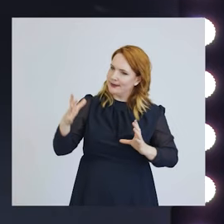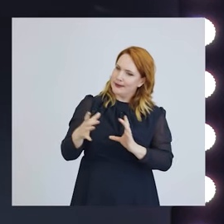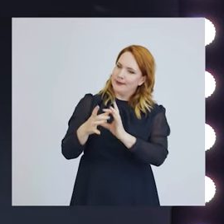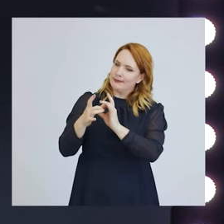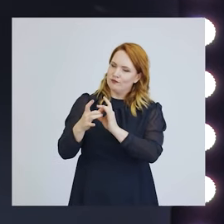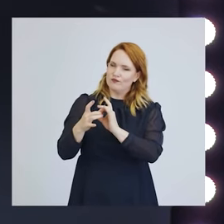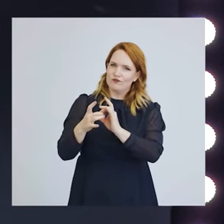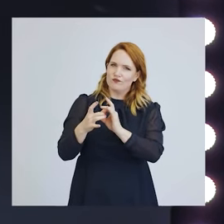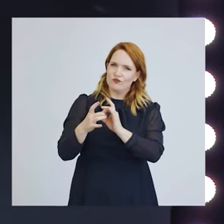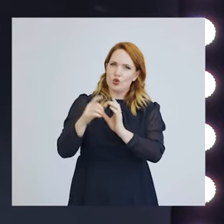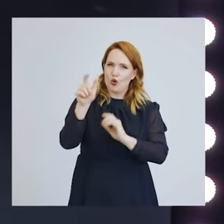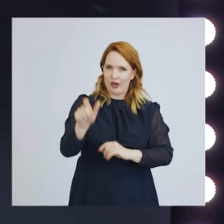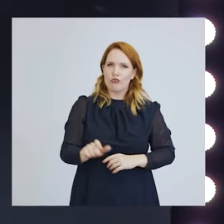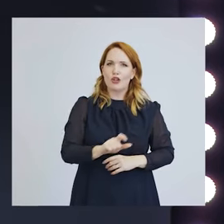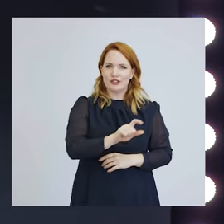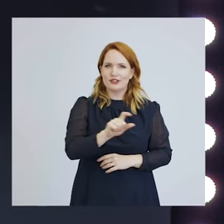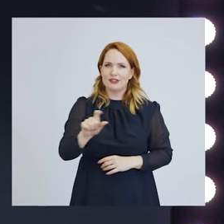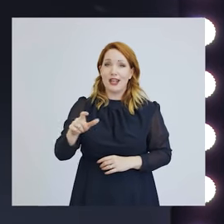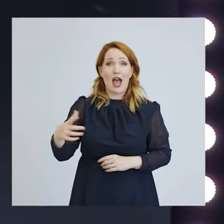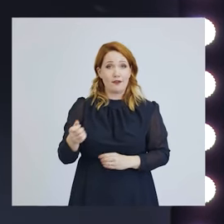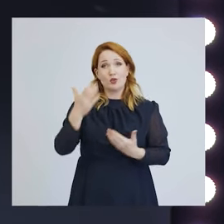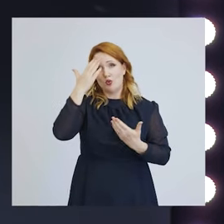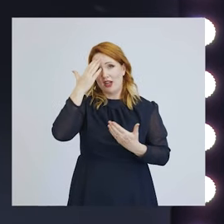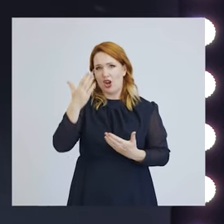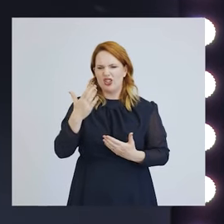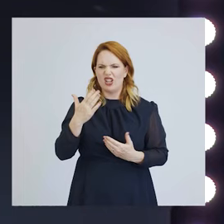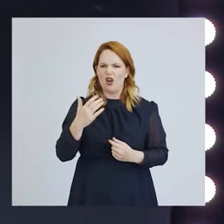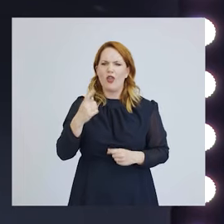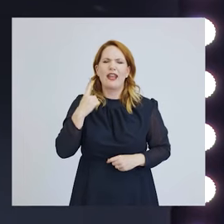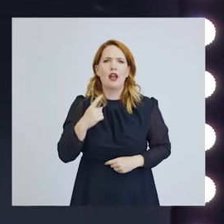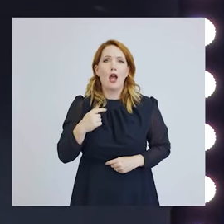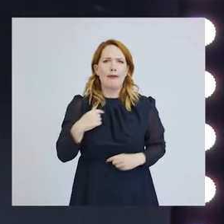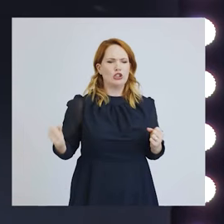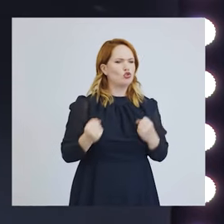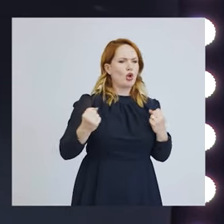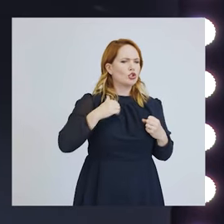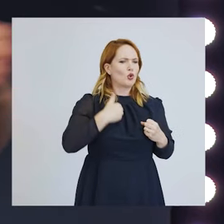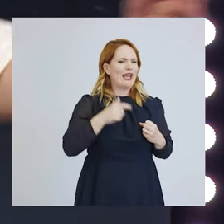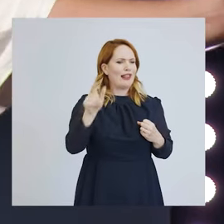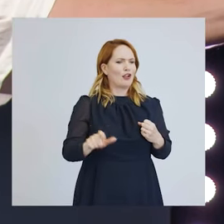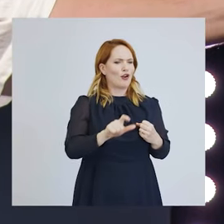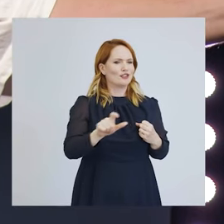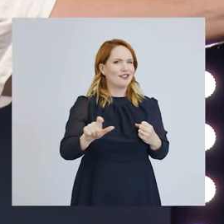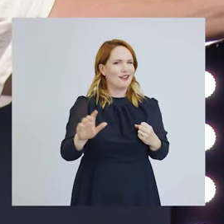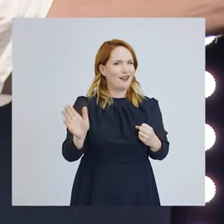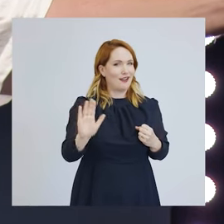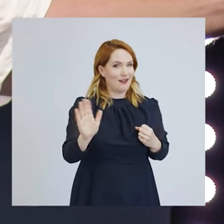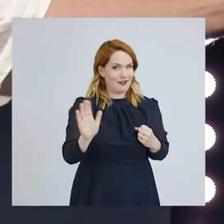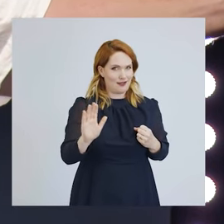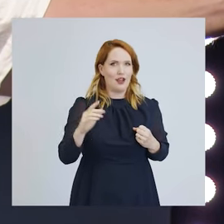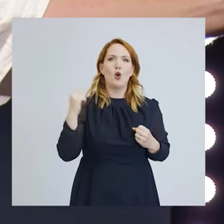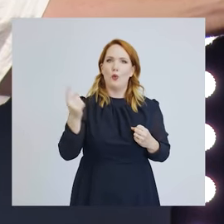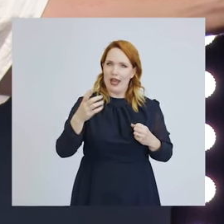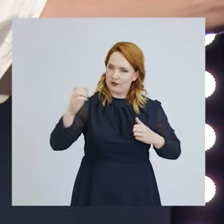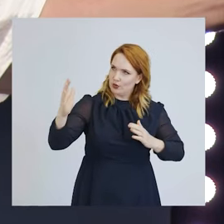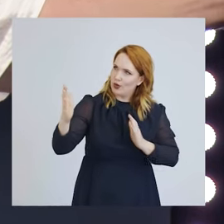weak, then I actually couldn't come to the cross. Because what we're acknowledging is that we don't need the cross because we're strong